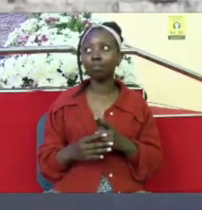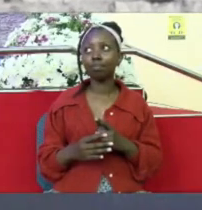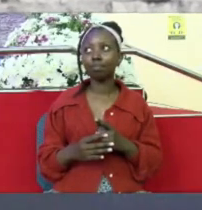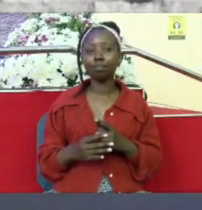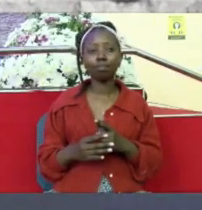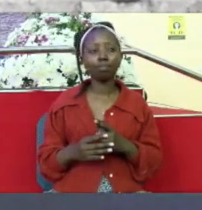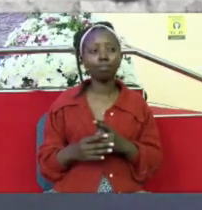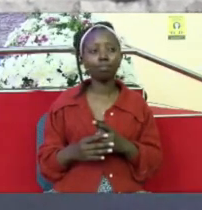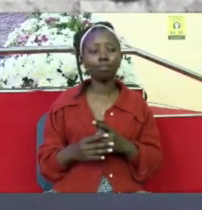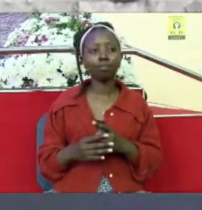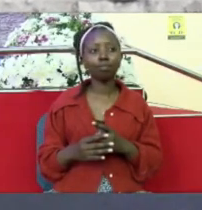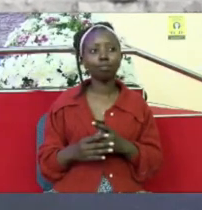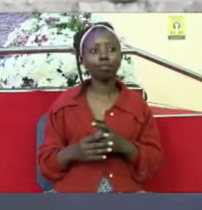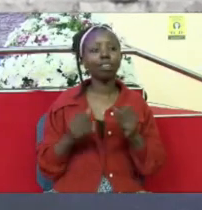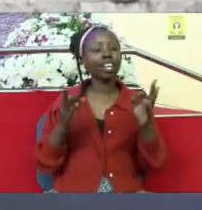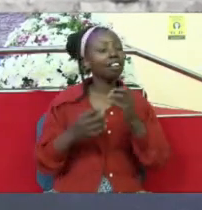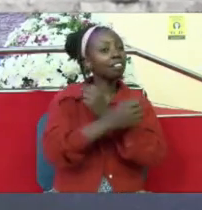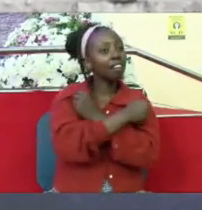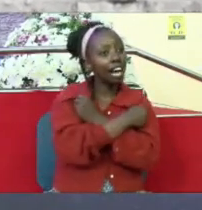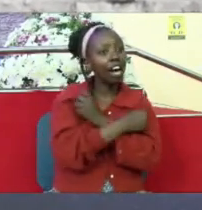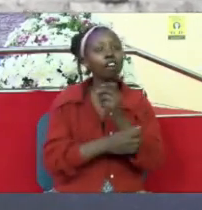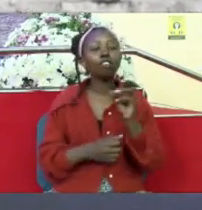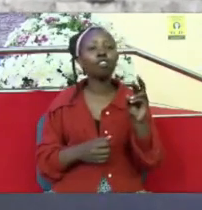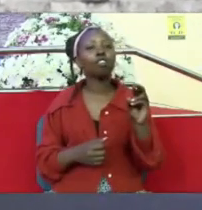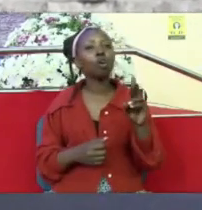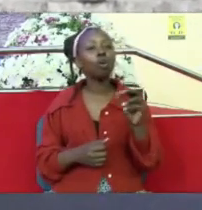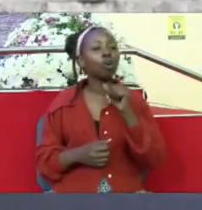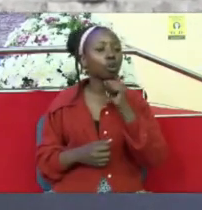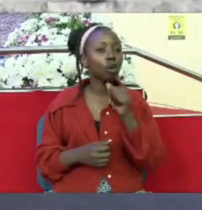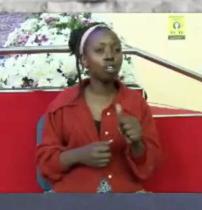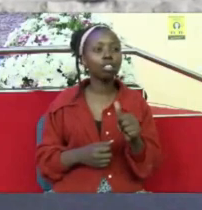tupende tusipende. We like it, we don't like it.